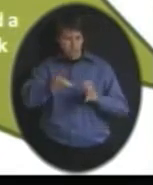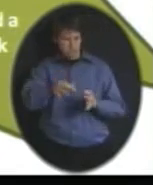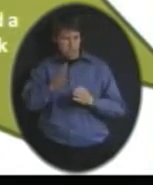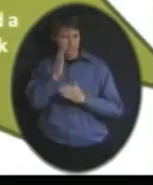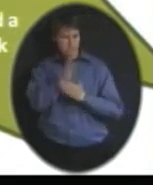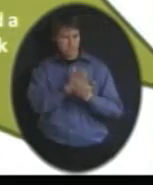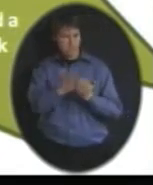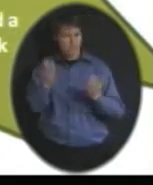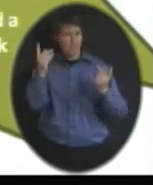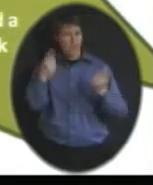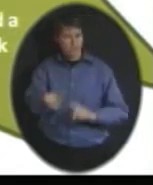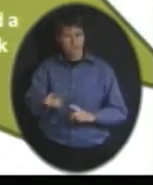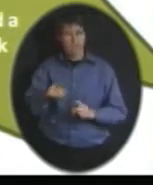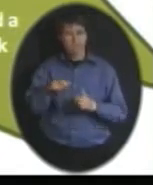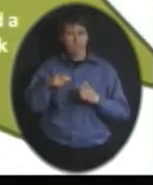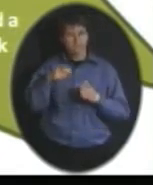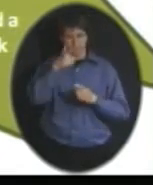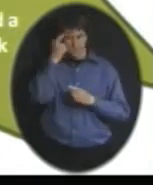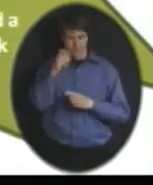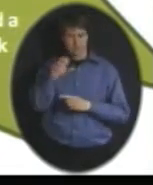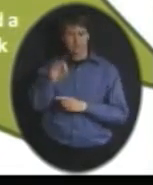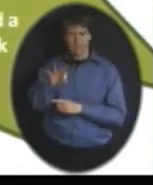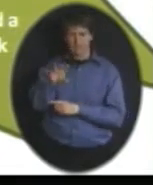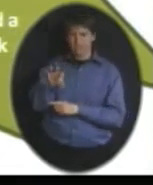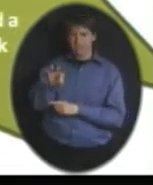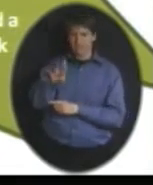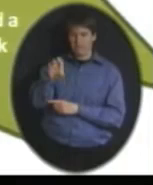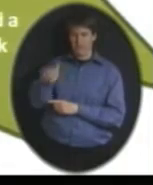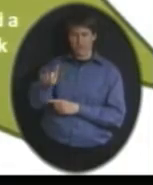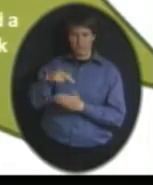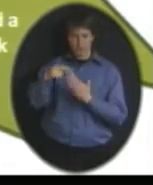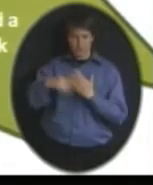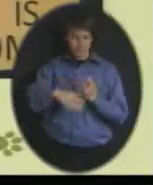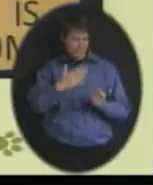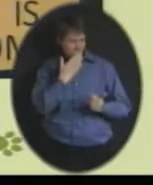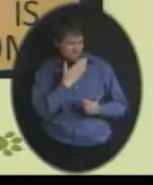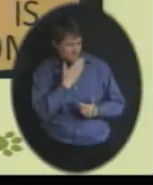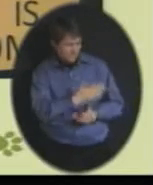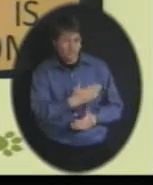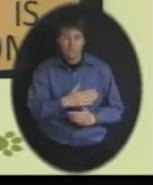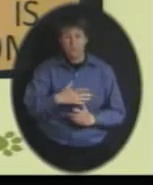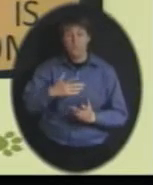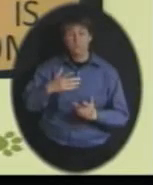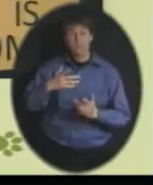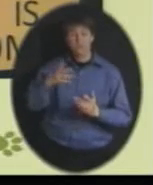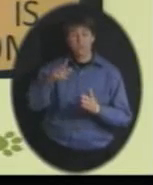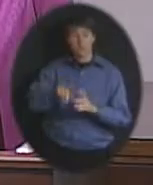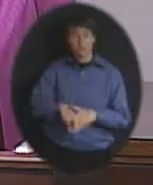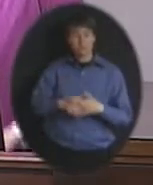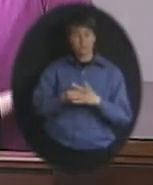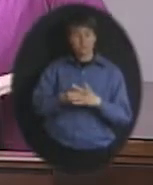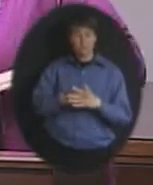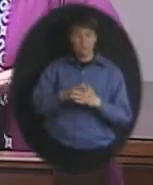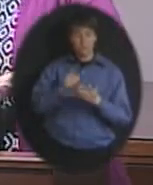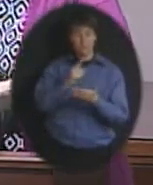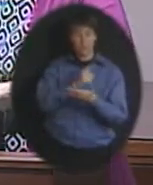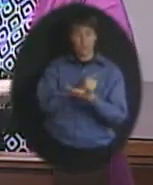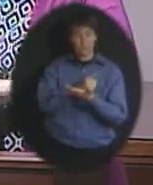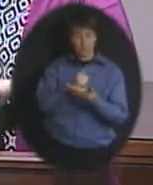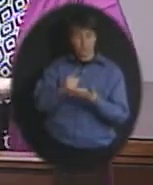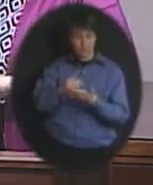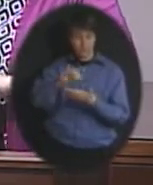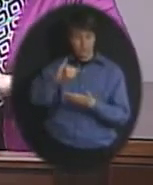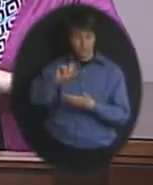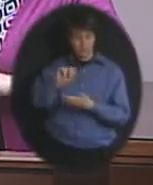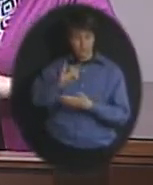that happened because of the FRED program. Thank you, Dr. Manicaste. Well, we're going to start the week of